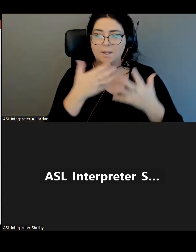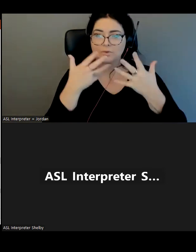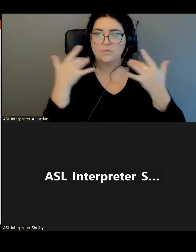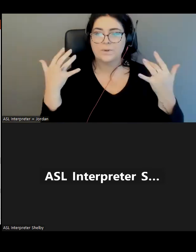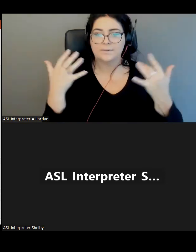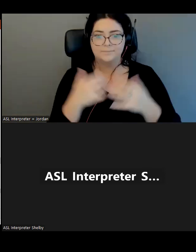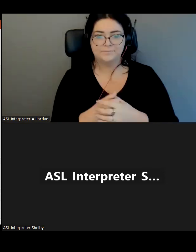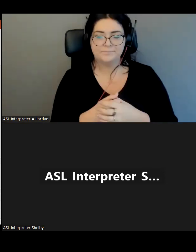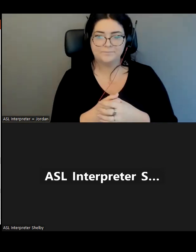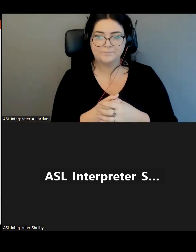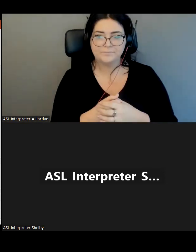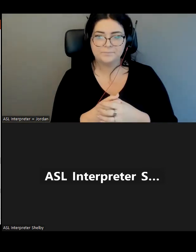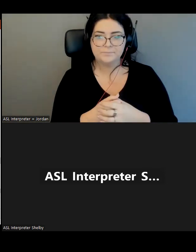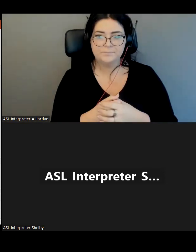or,